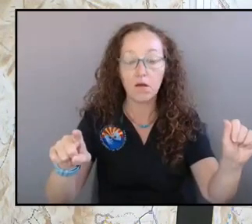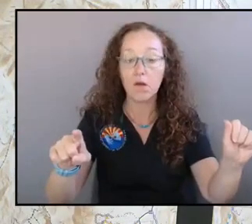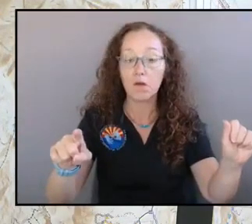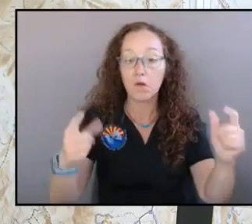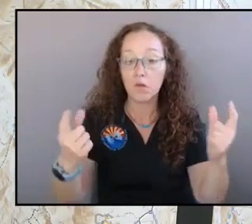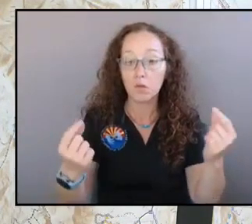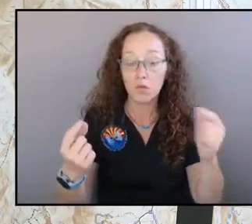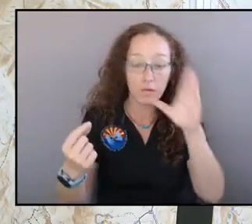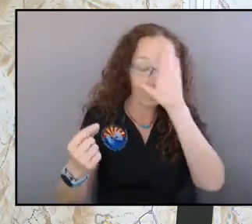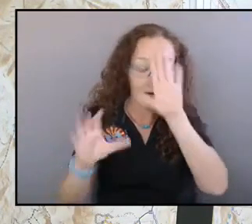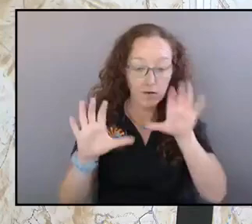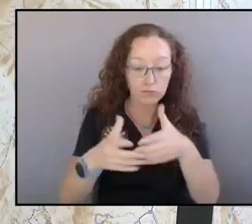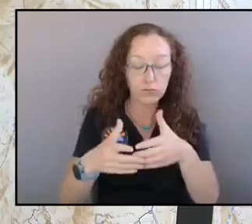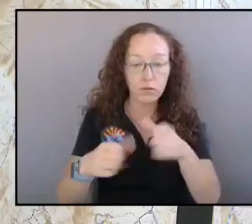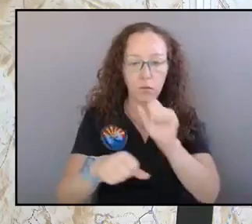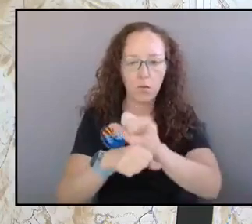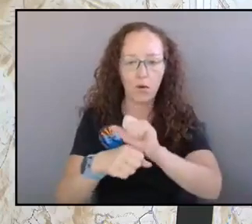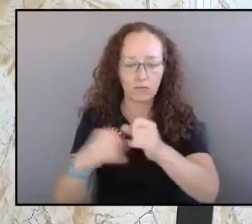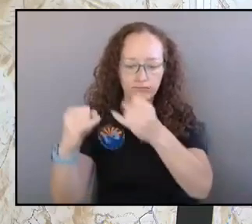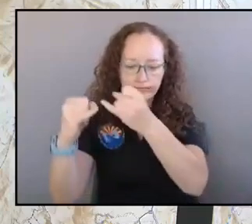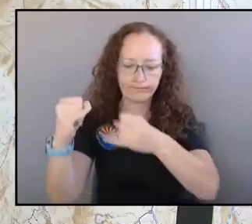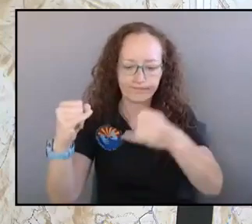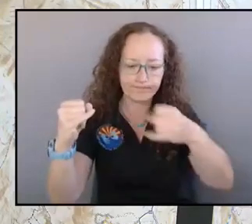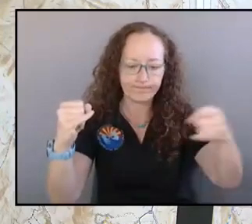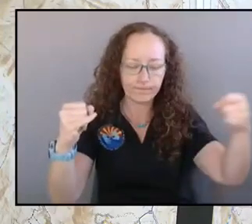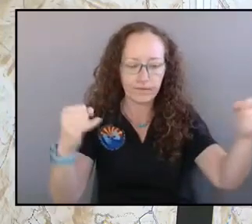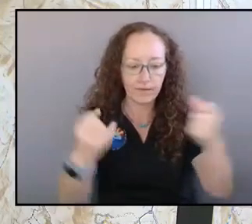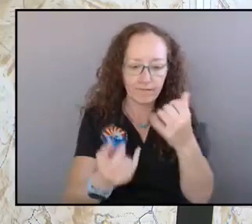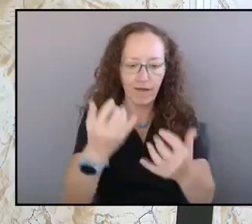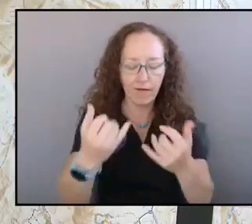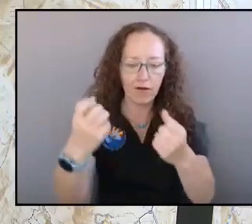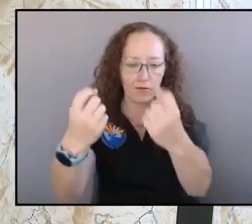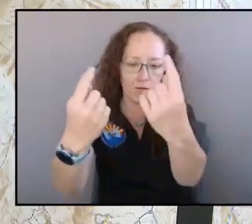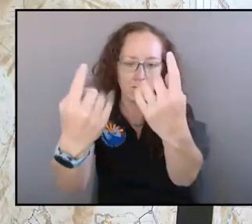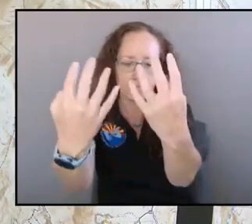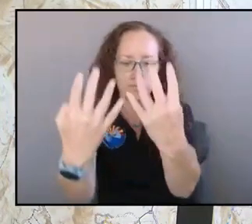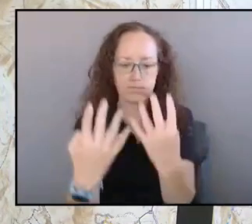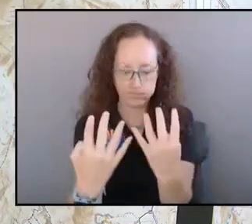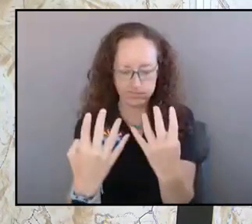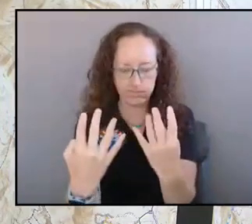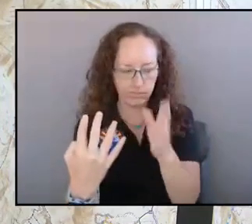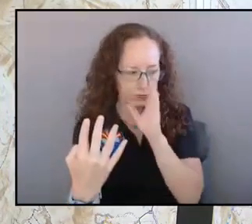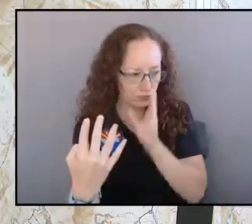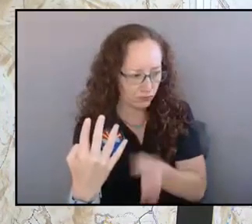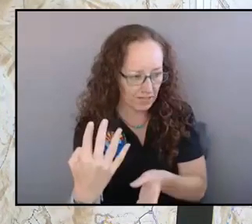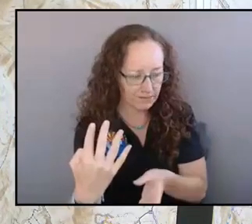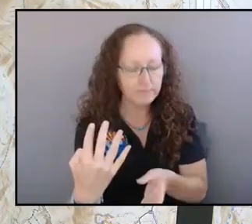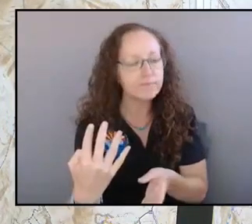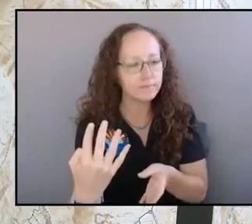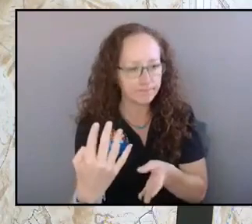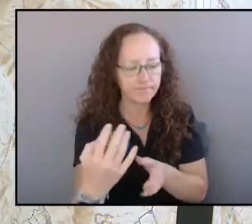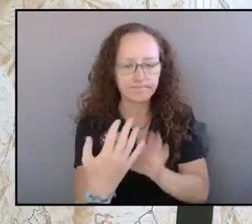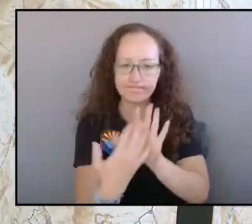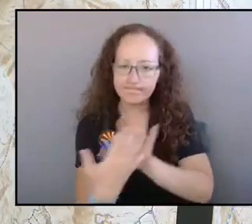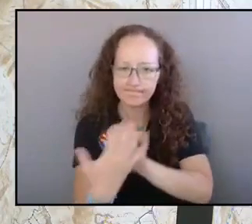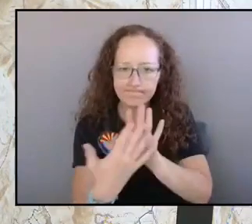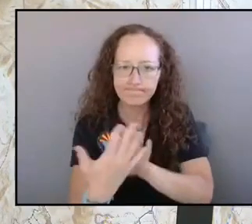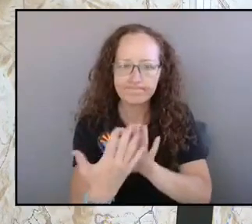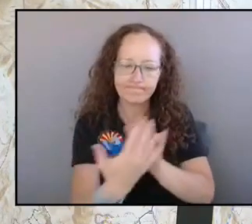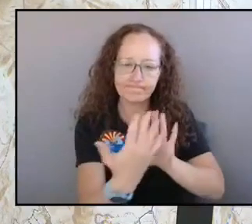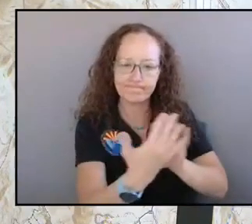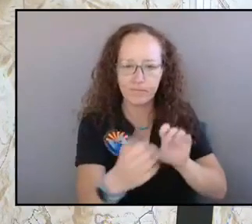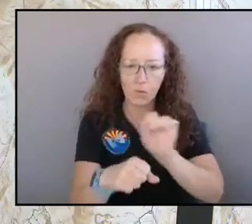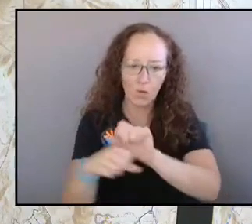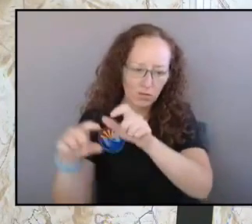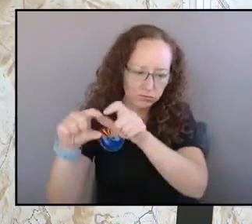So, you know, this is just some incredibly steep, difficult country. This is going to be hard work, hot shot work,